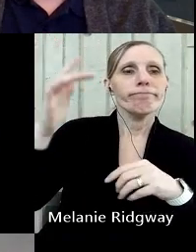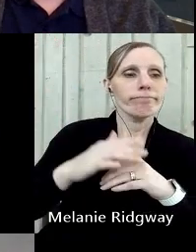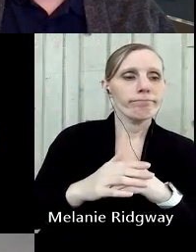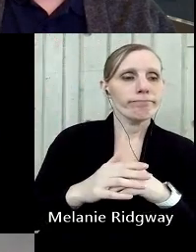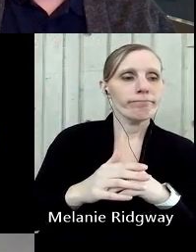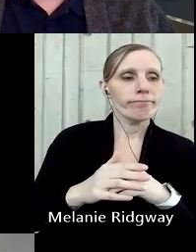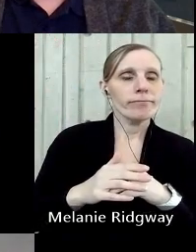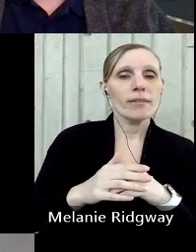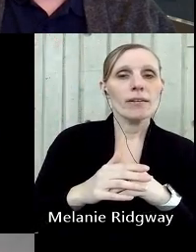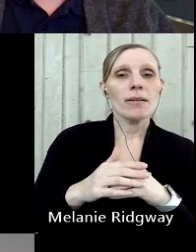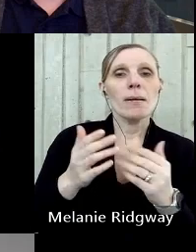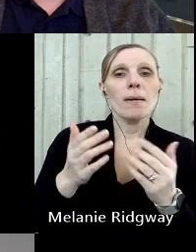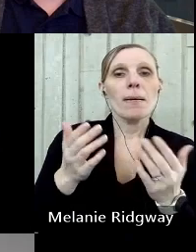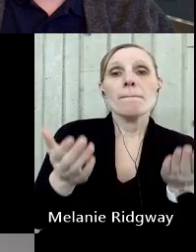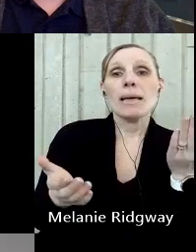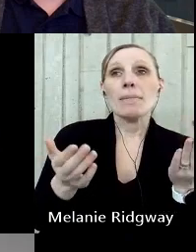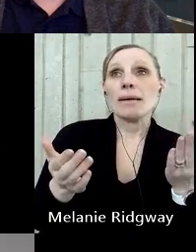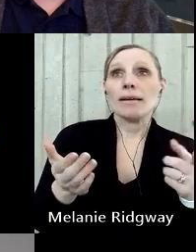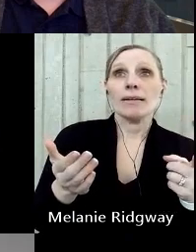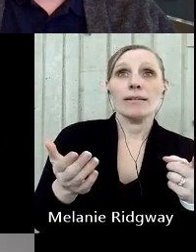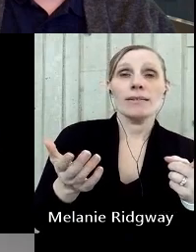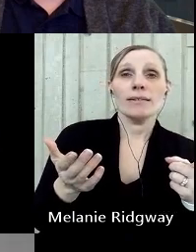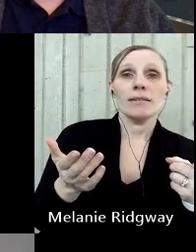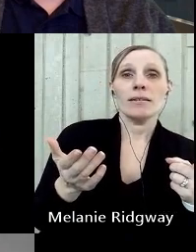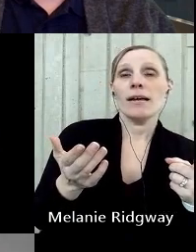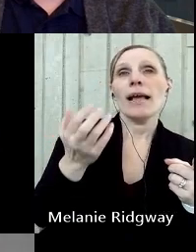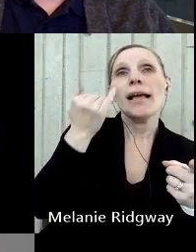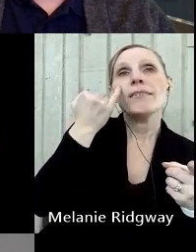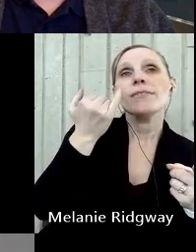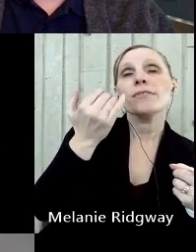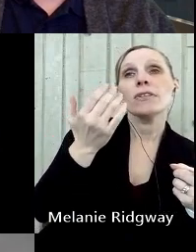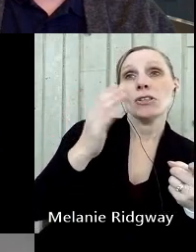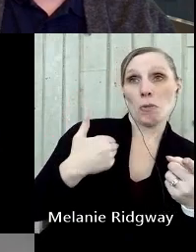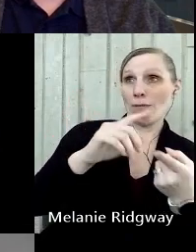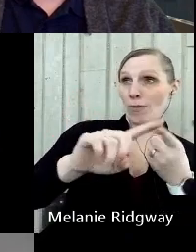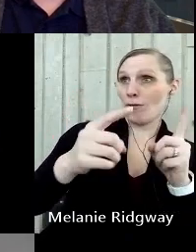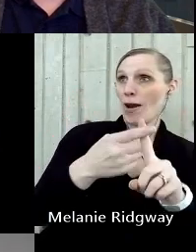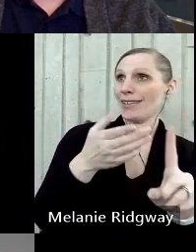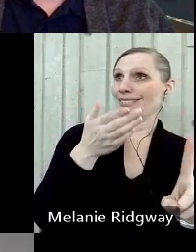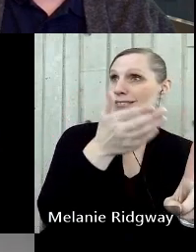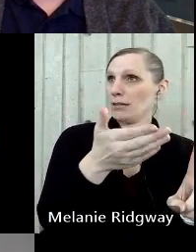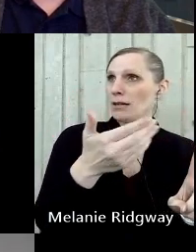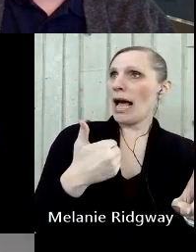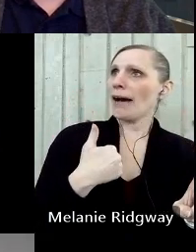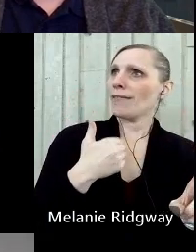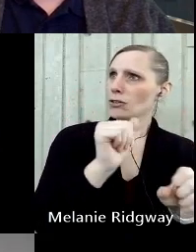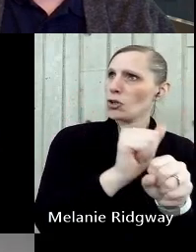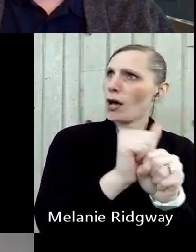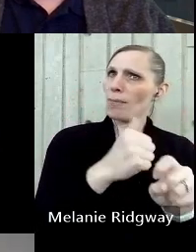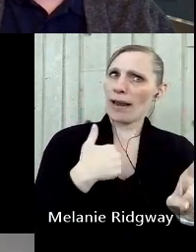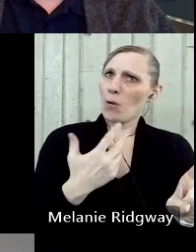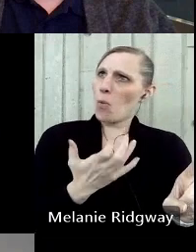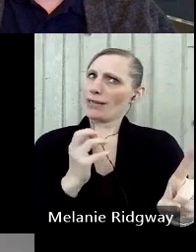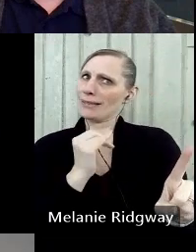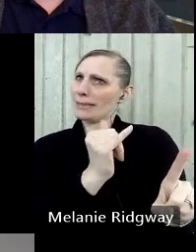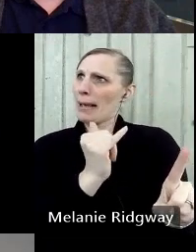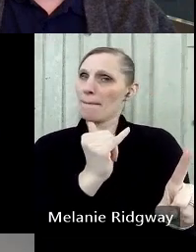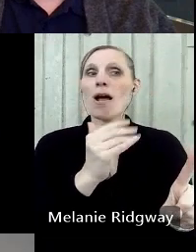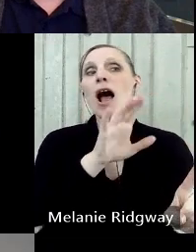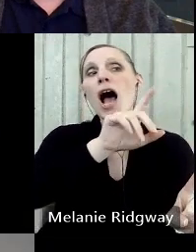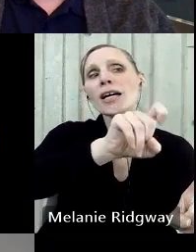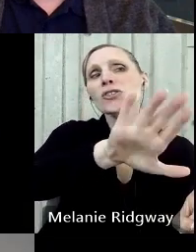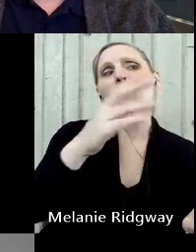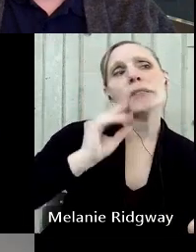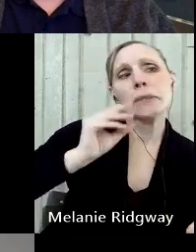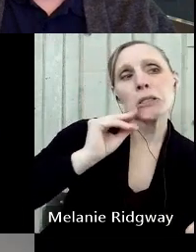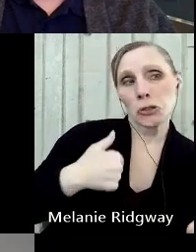friends that's doing a job if where he's working you find fun and you can apply there. Asking family members, you know, everybody's